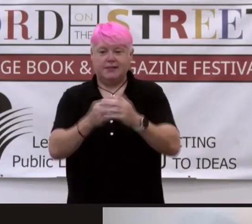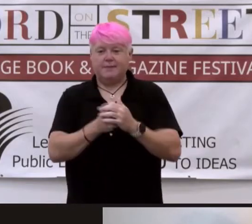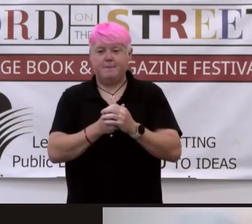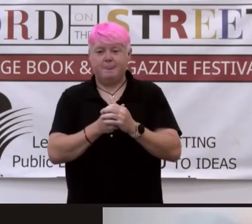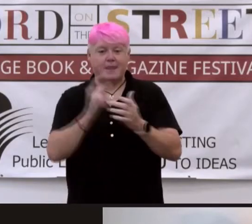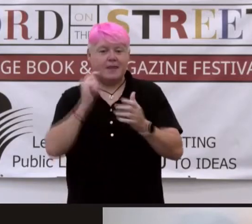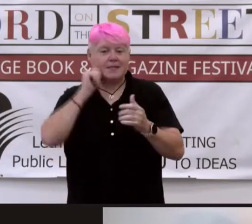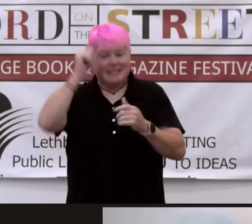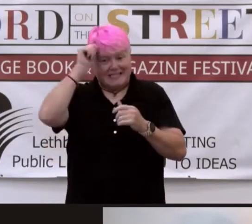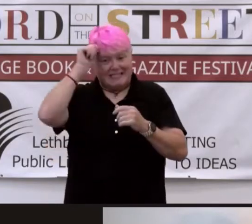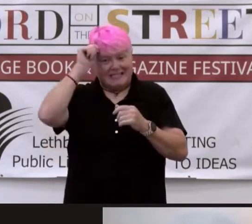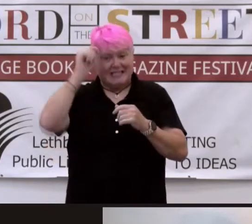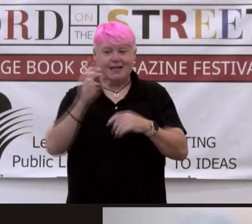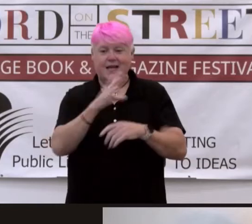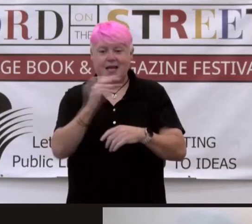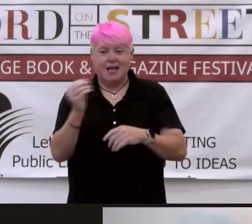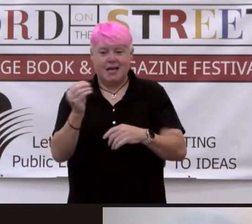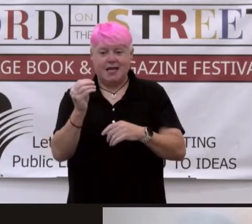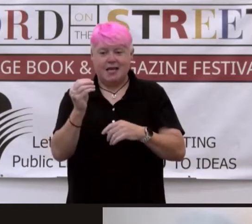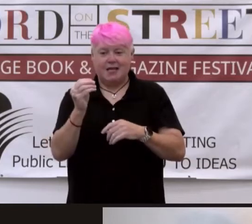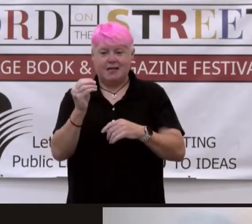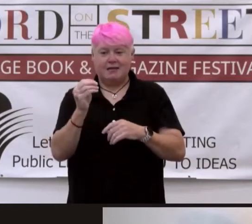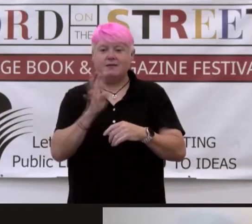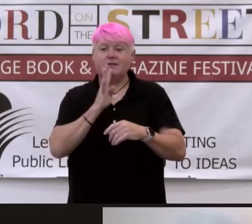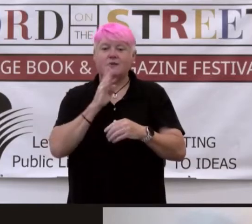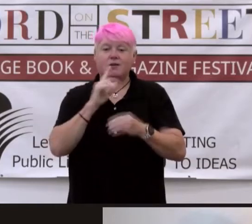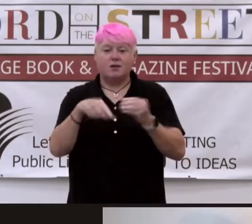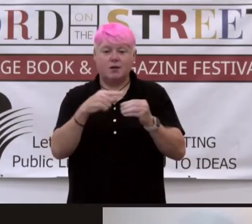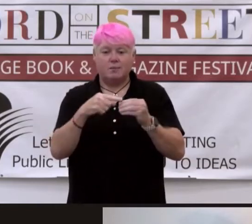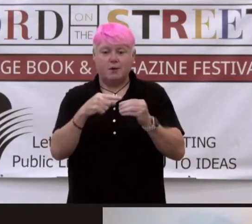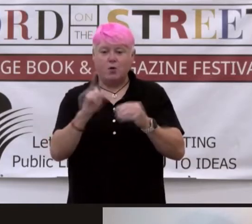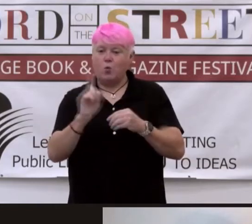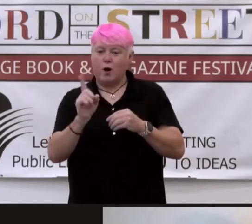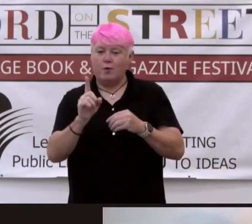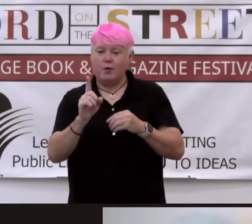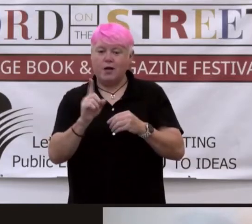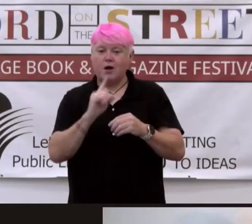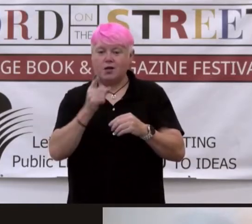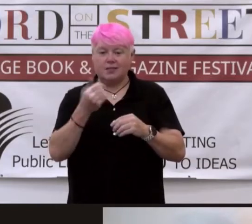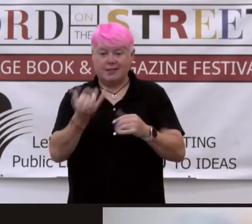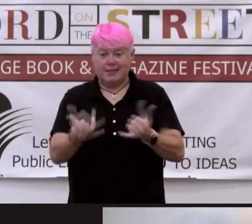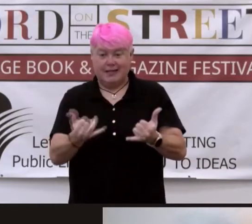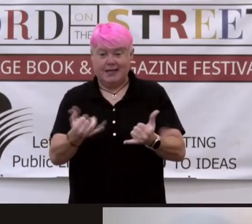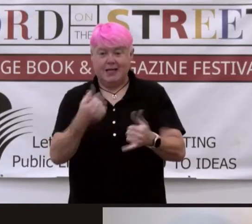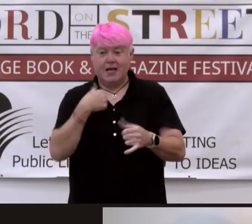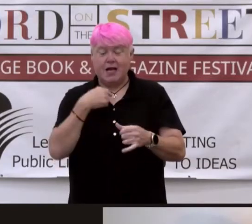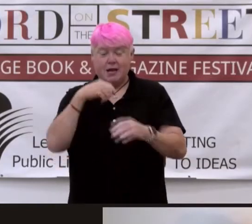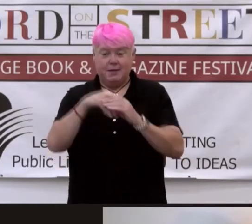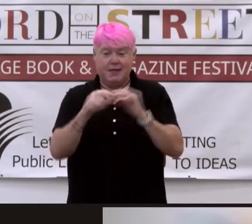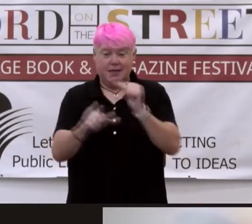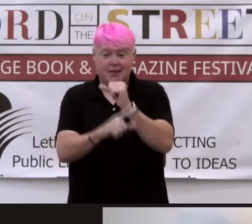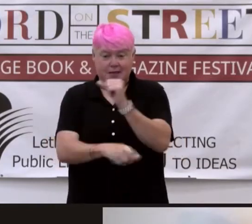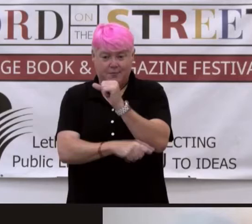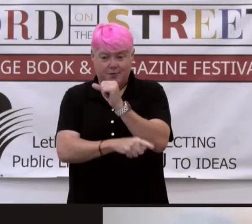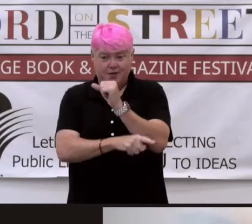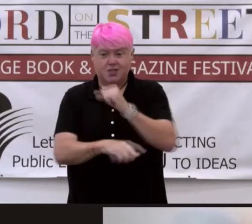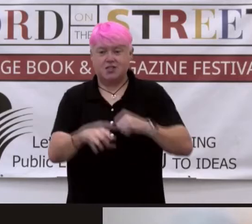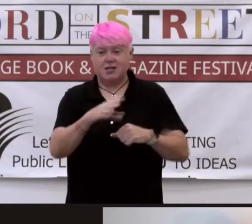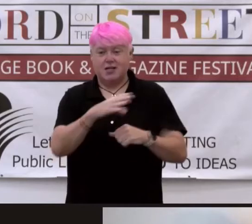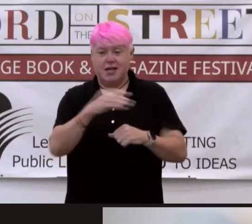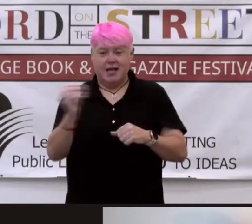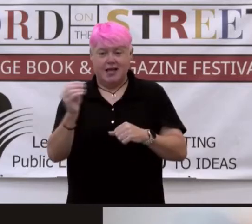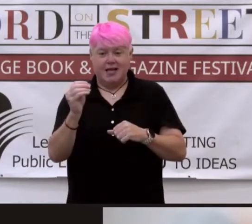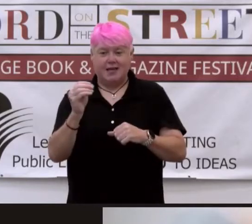And I'm going to just talk a little bit about where we are, which is, well, I am in Lethbridge, Alberta, and the Lethbridge